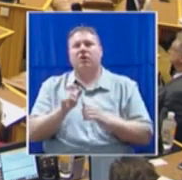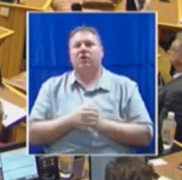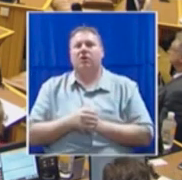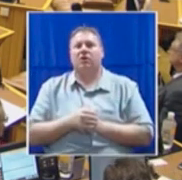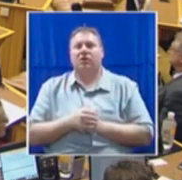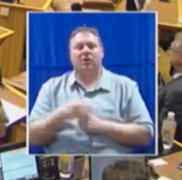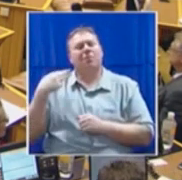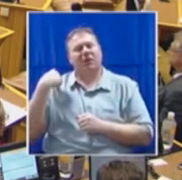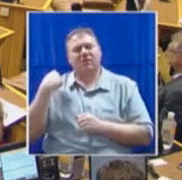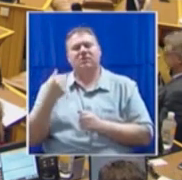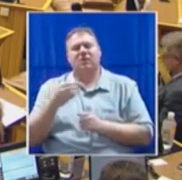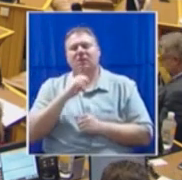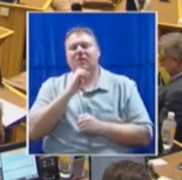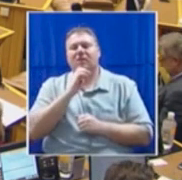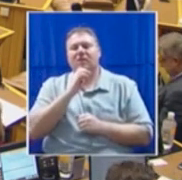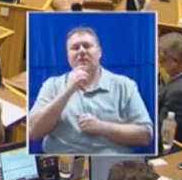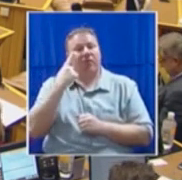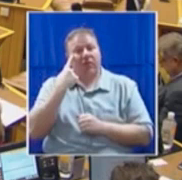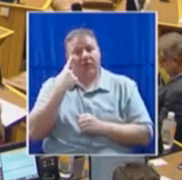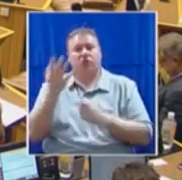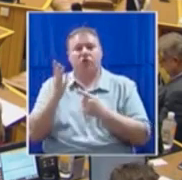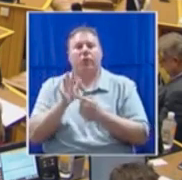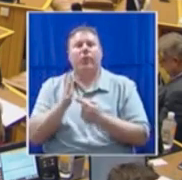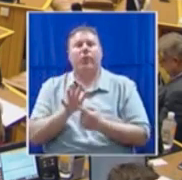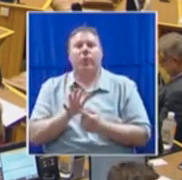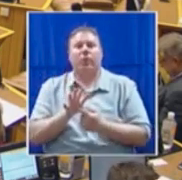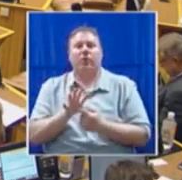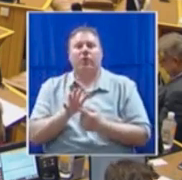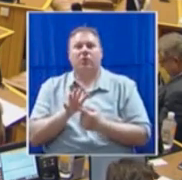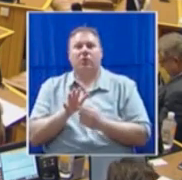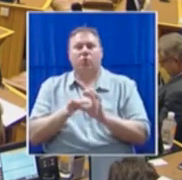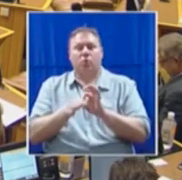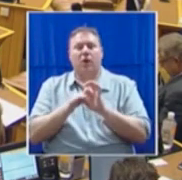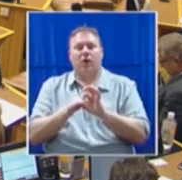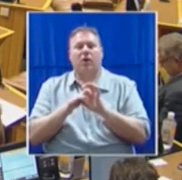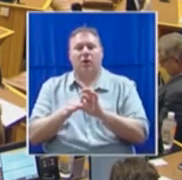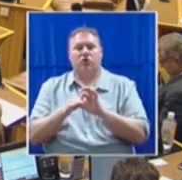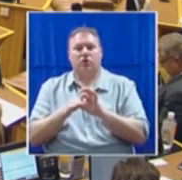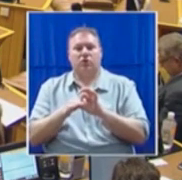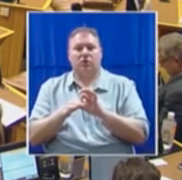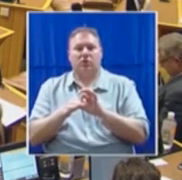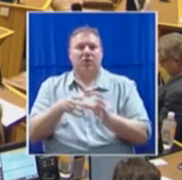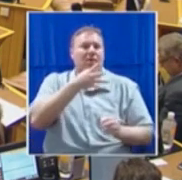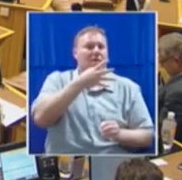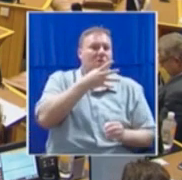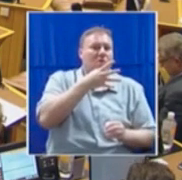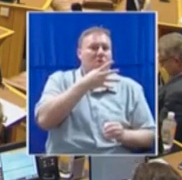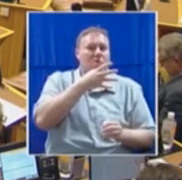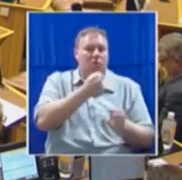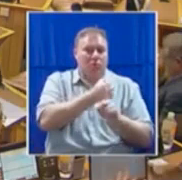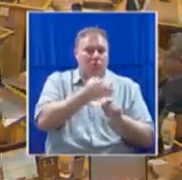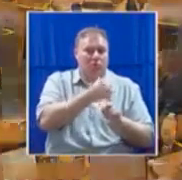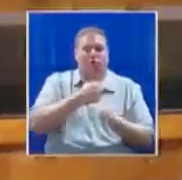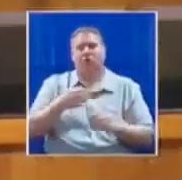Minister, there is sufficient empirical evidence to show that there's a causal relationship between alcohol and substance abuse and